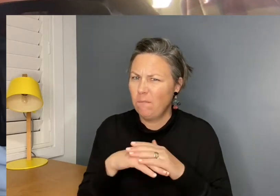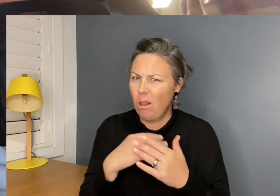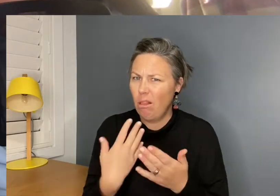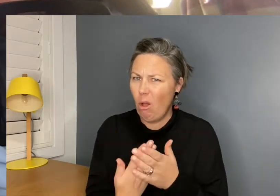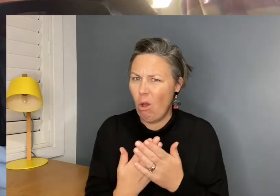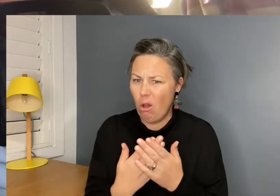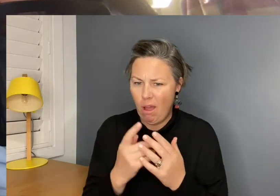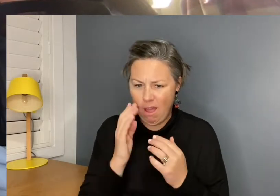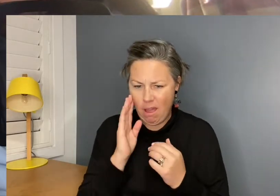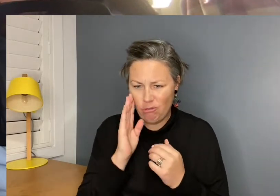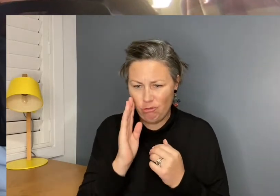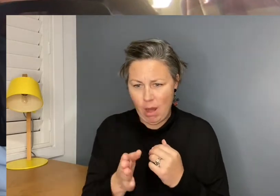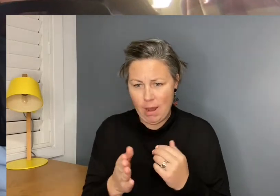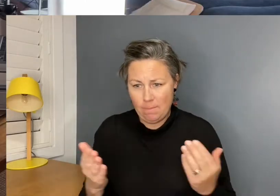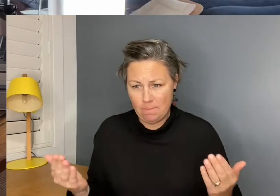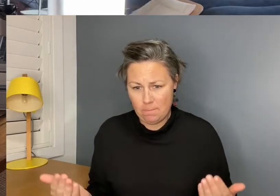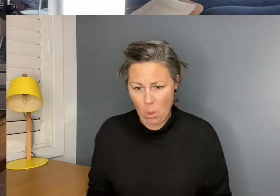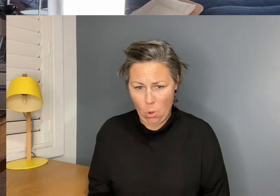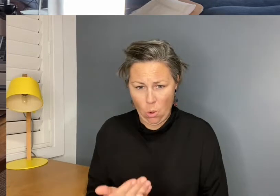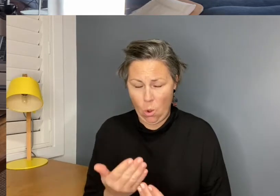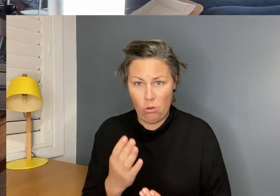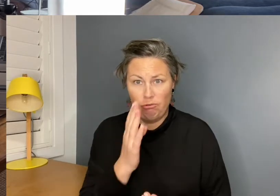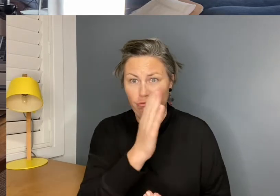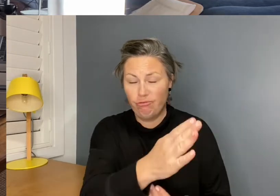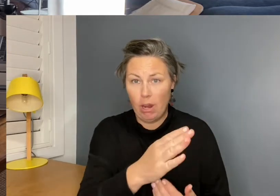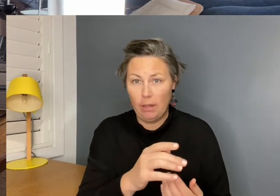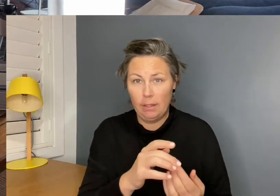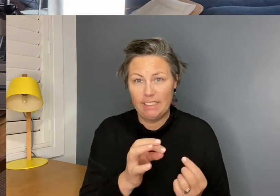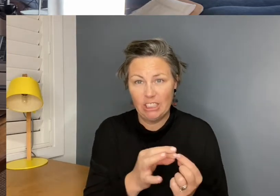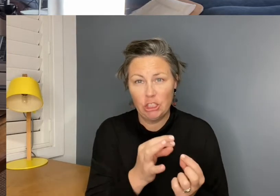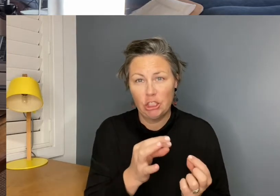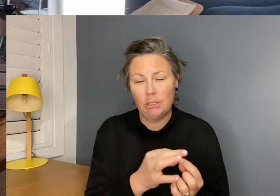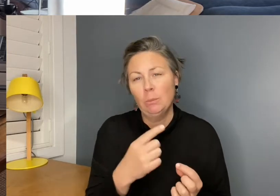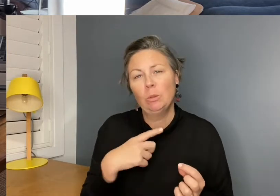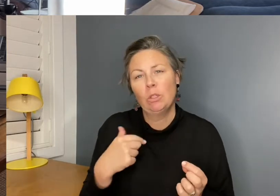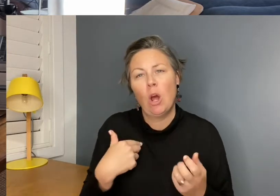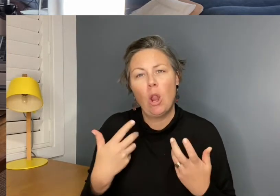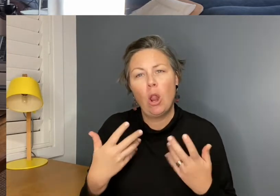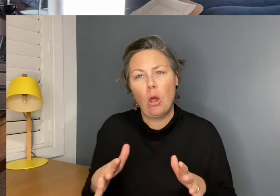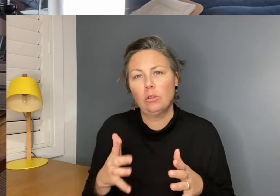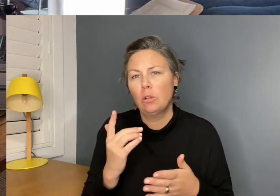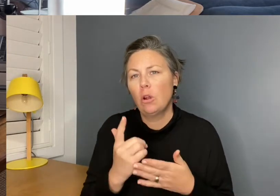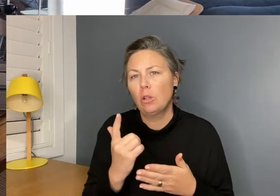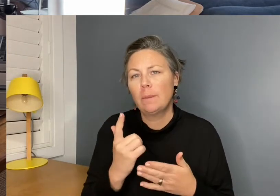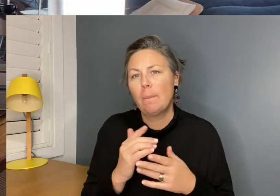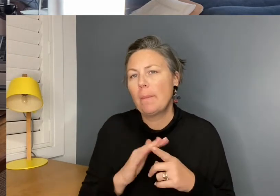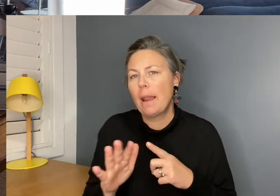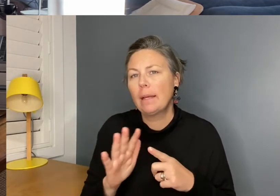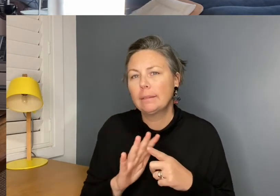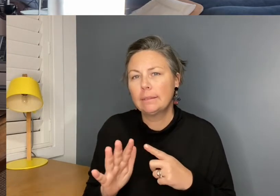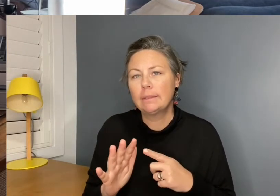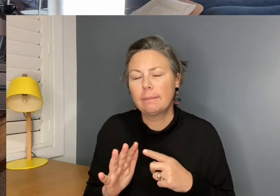whole process it's all quite full on, like directly after the birth. I lost quite a bit of blood.